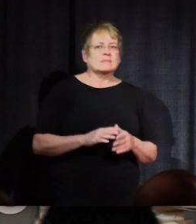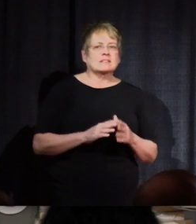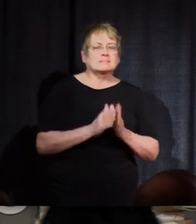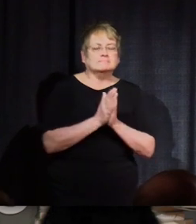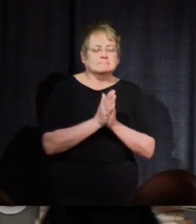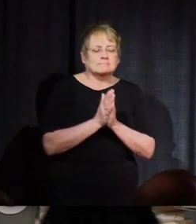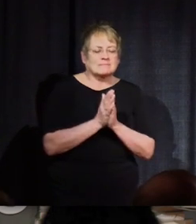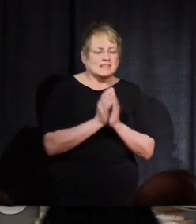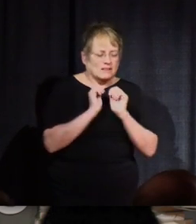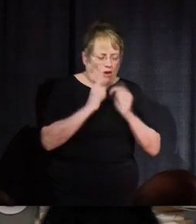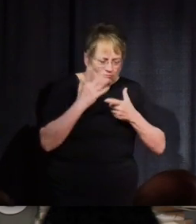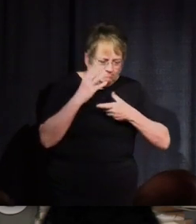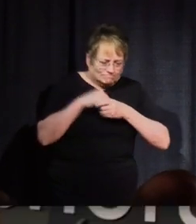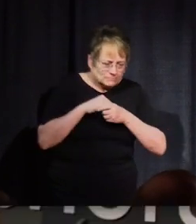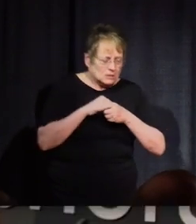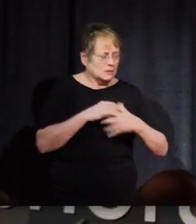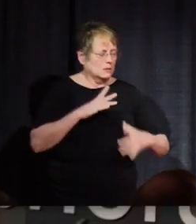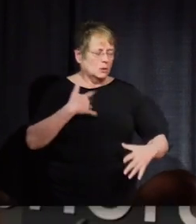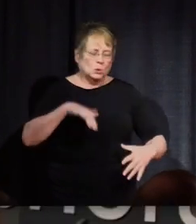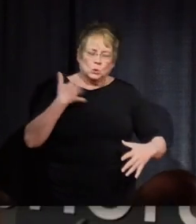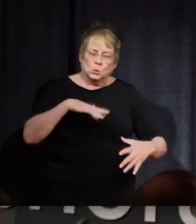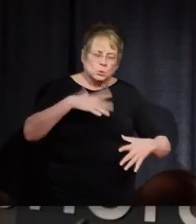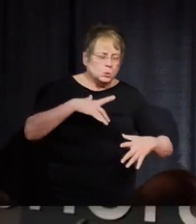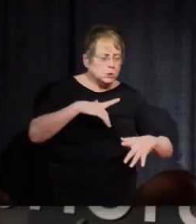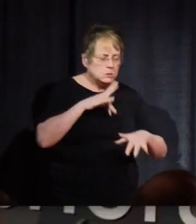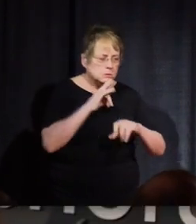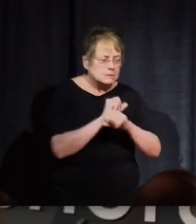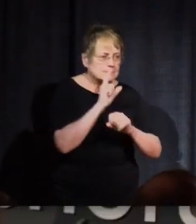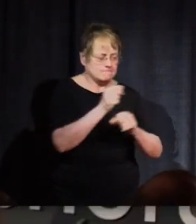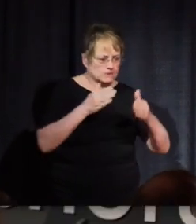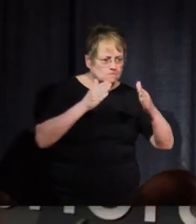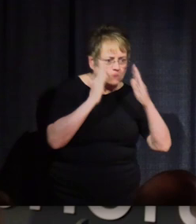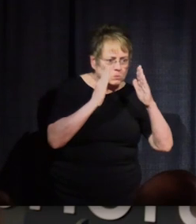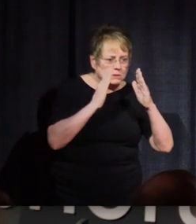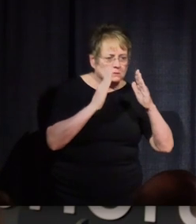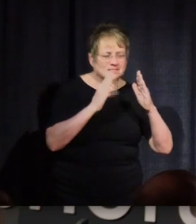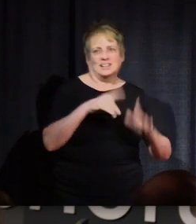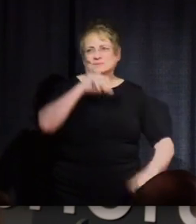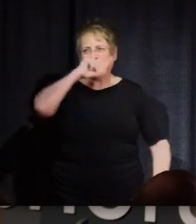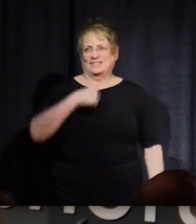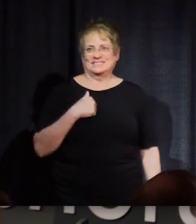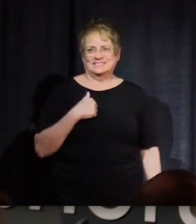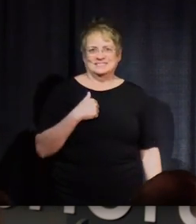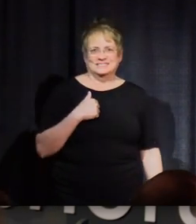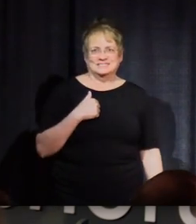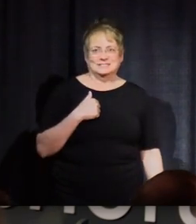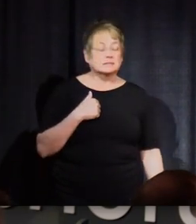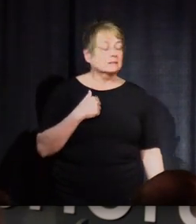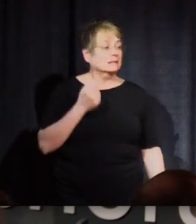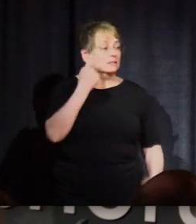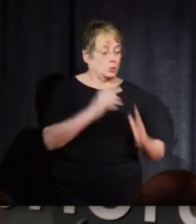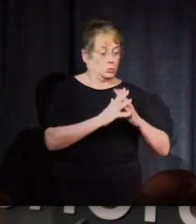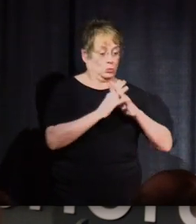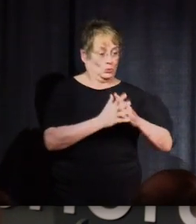every part of it is an intense and it demands a present and focused mind i love it because of